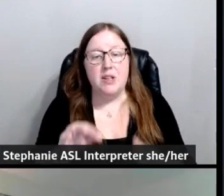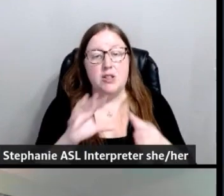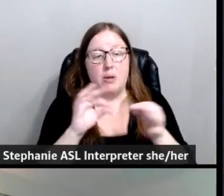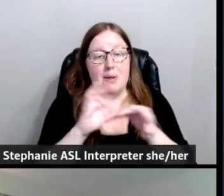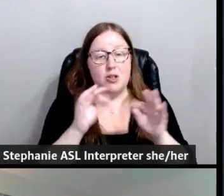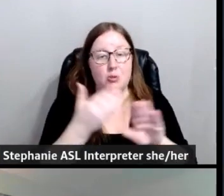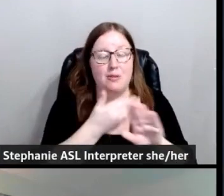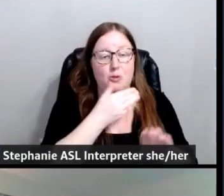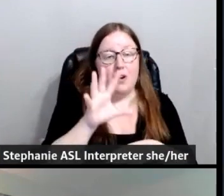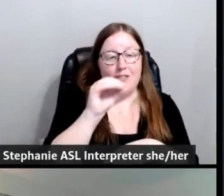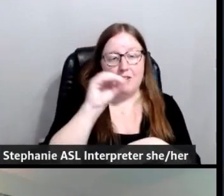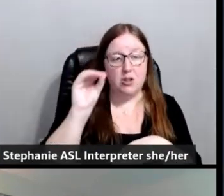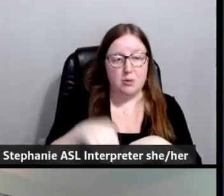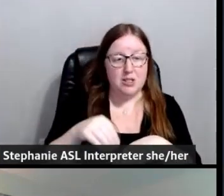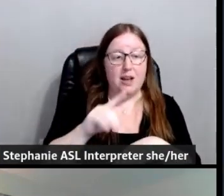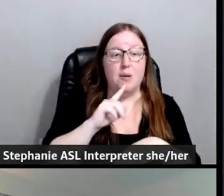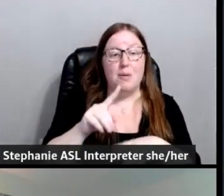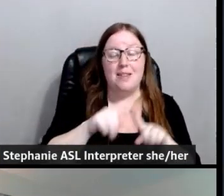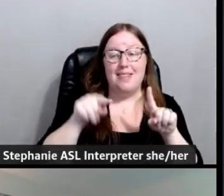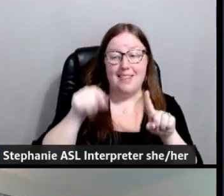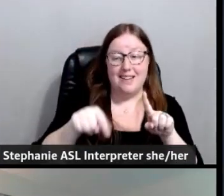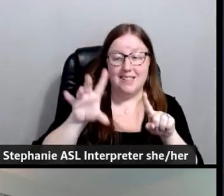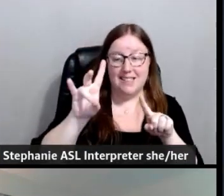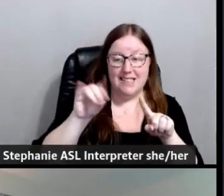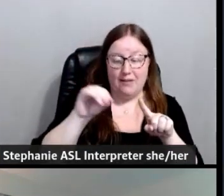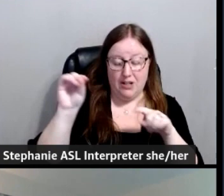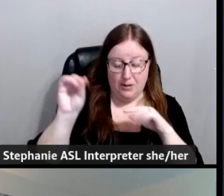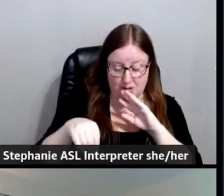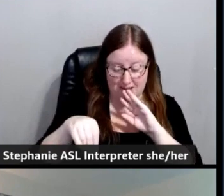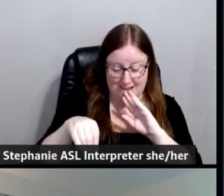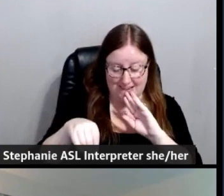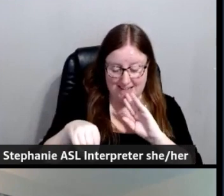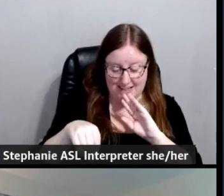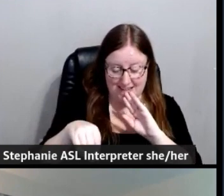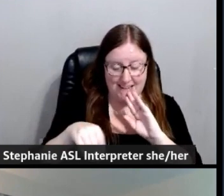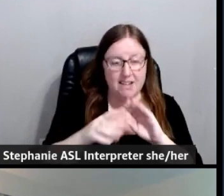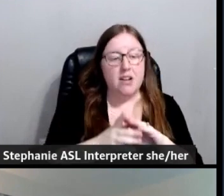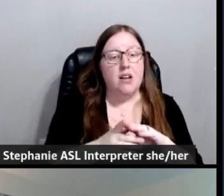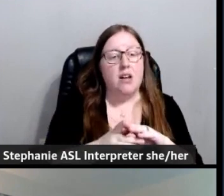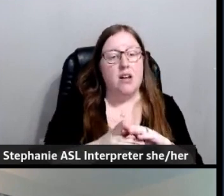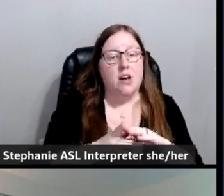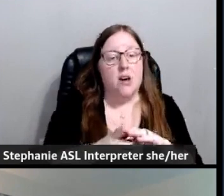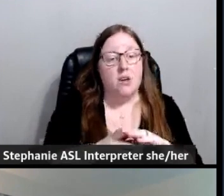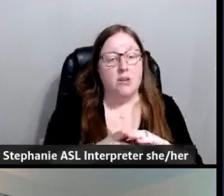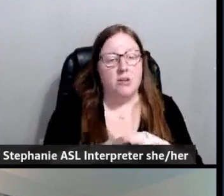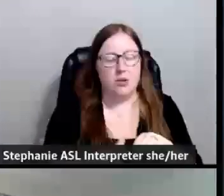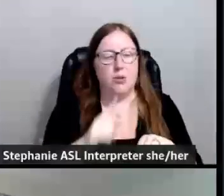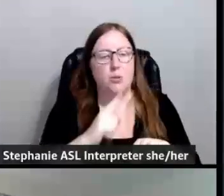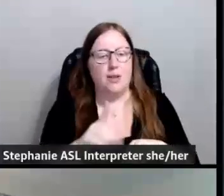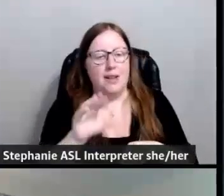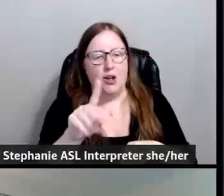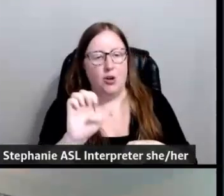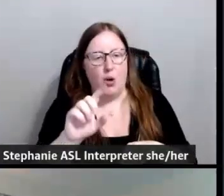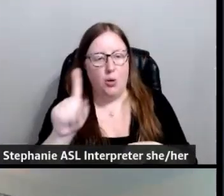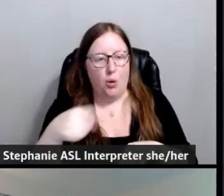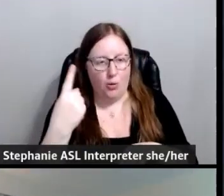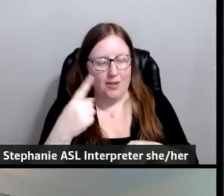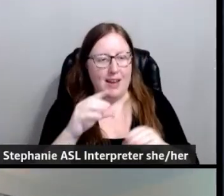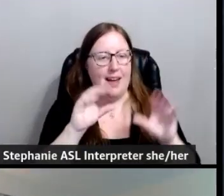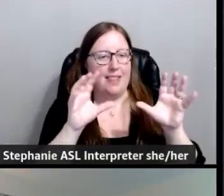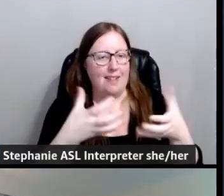Here is a case where actually 72% lower costs. This is an encoder only, a BERT class model.